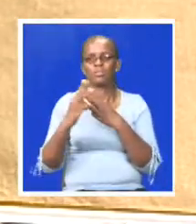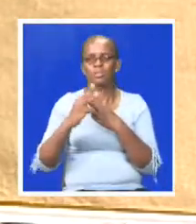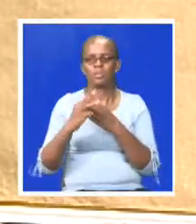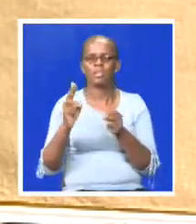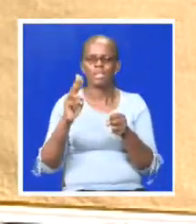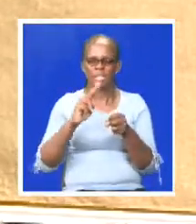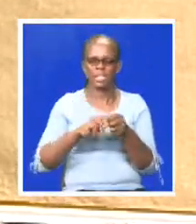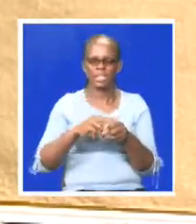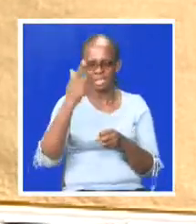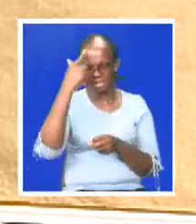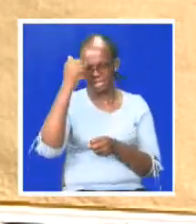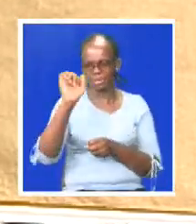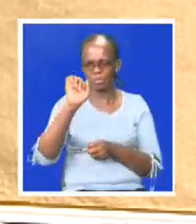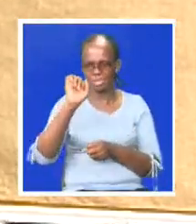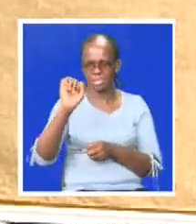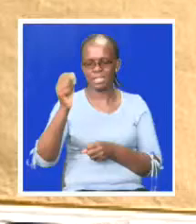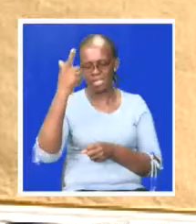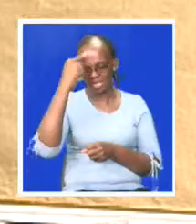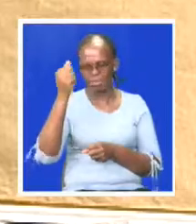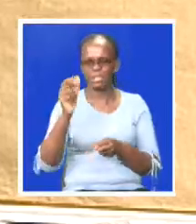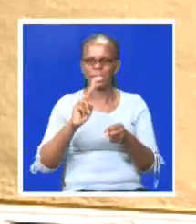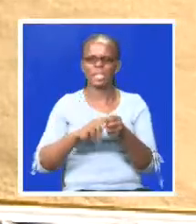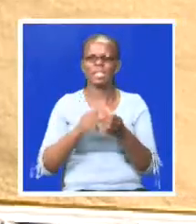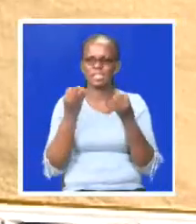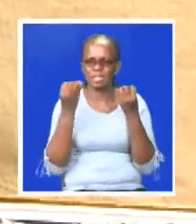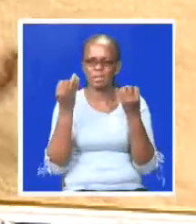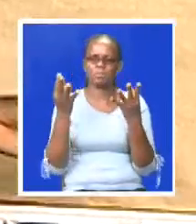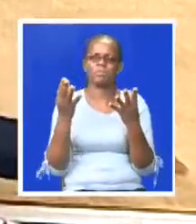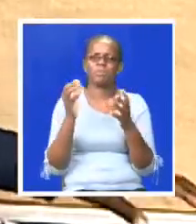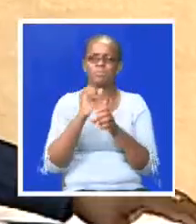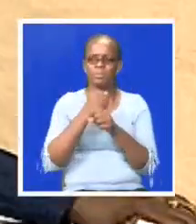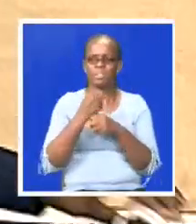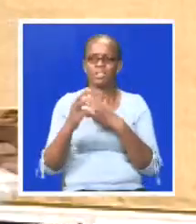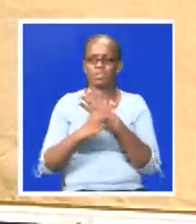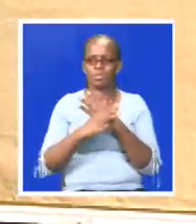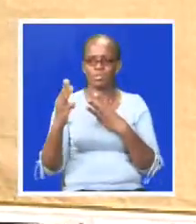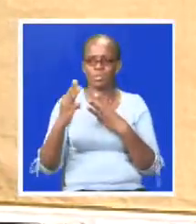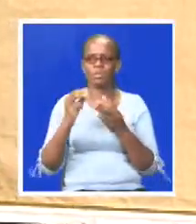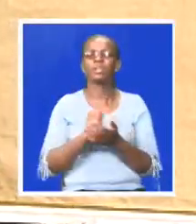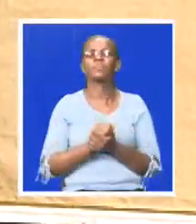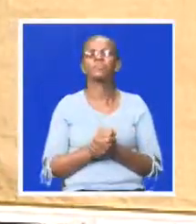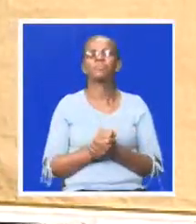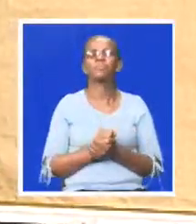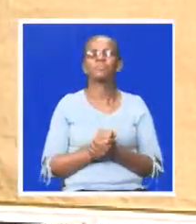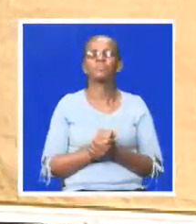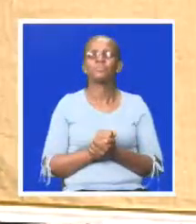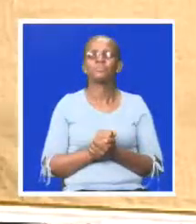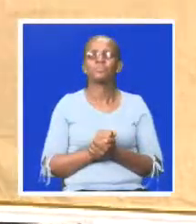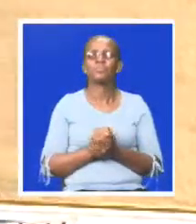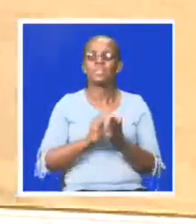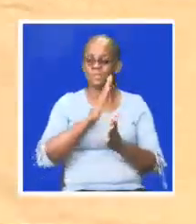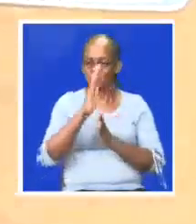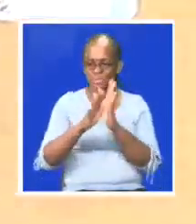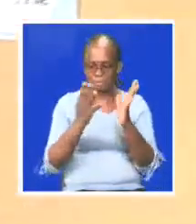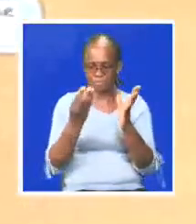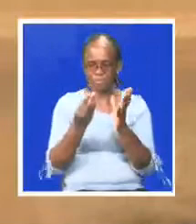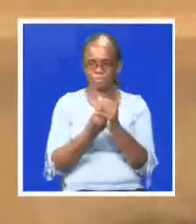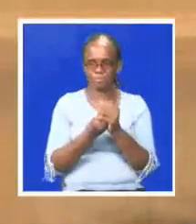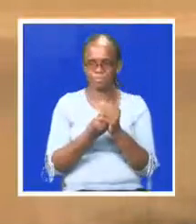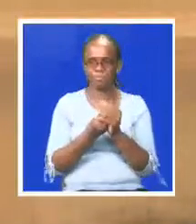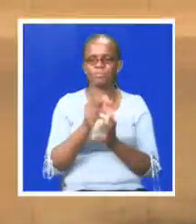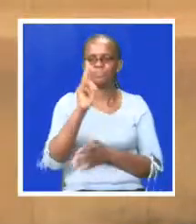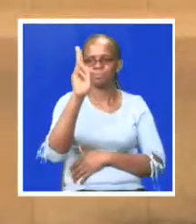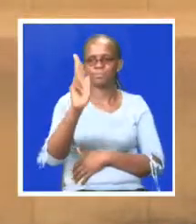you know how many days of the week we have. So let us just say the days of the week with me.